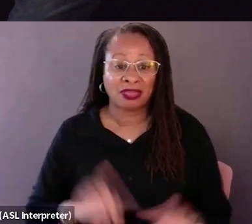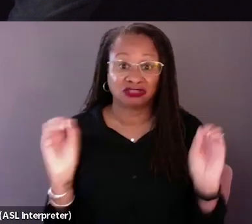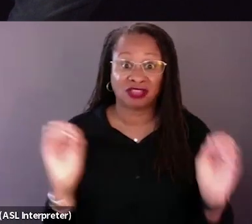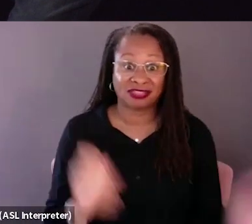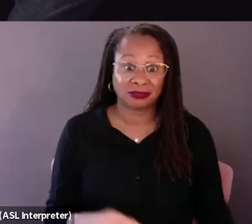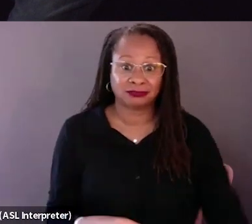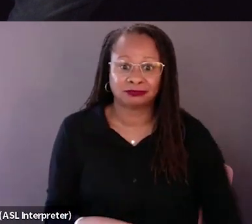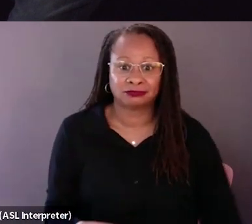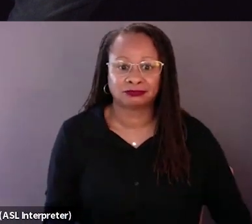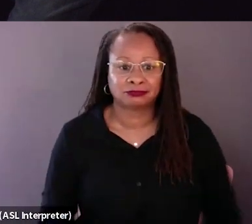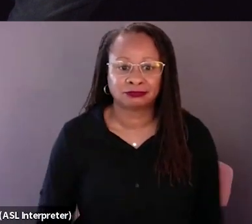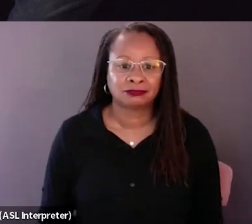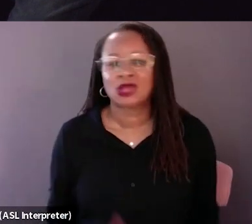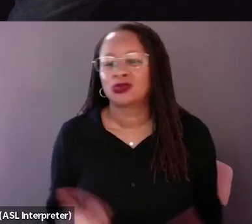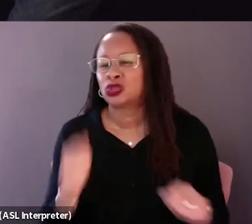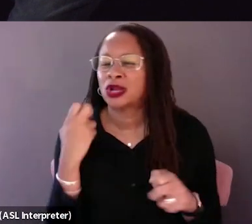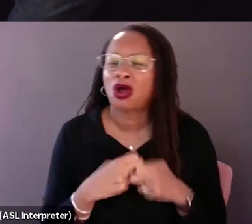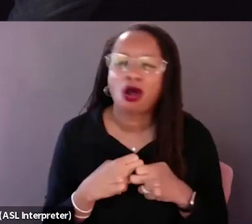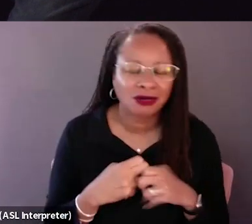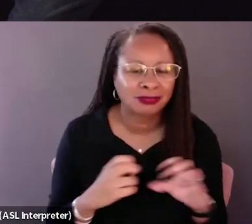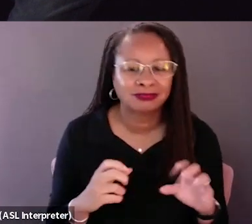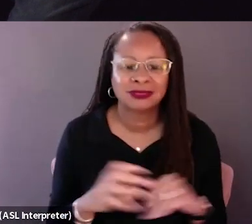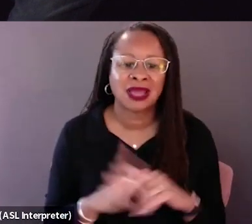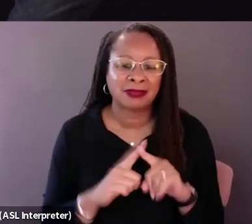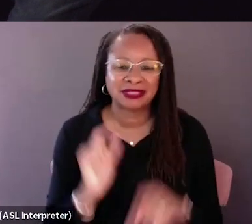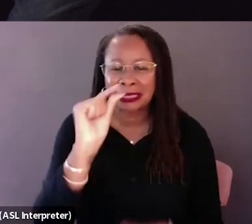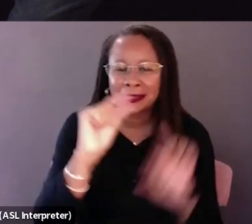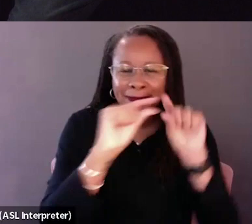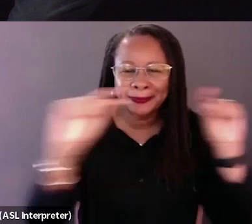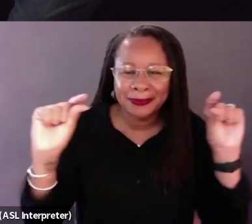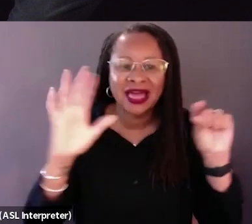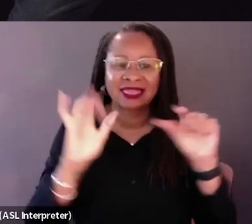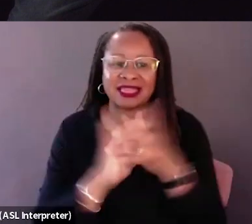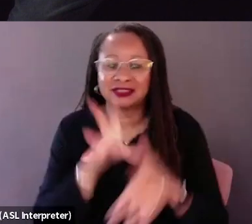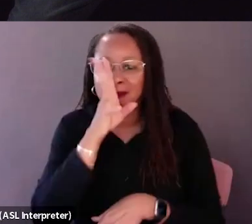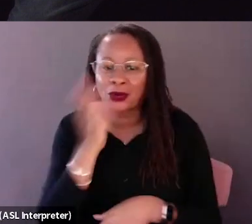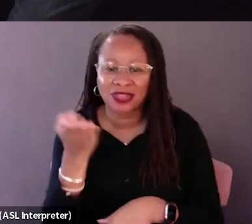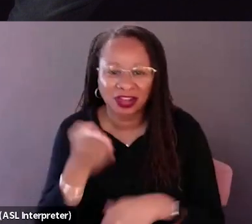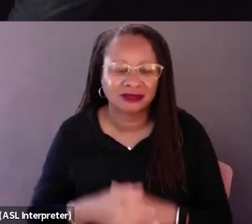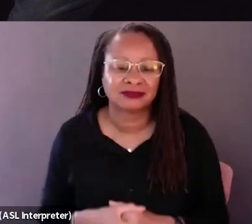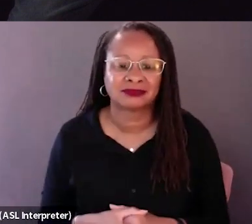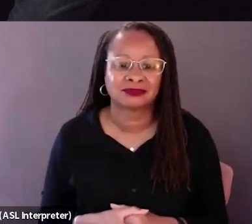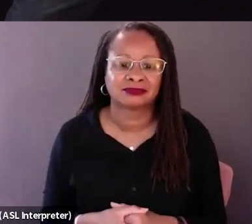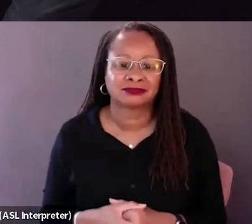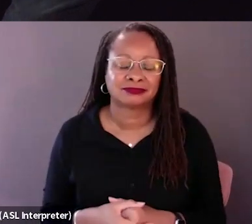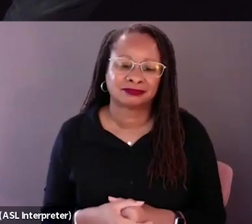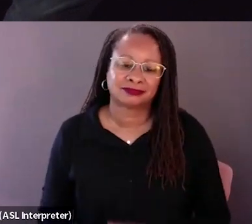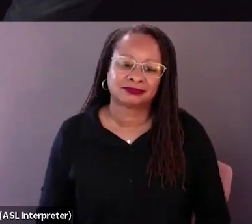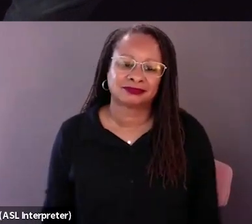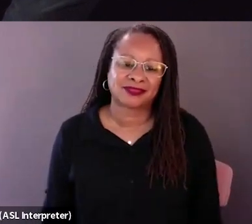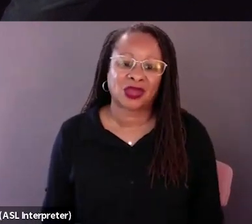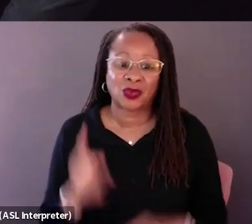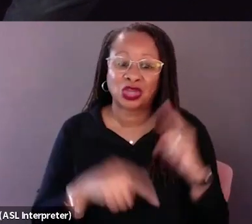we read the speech, so and I was hard. like, "This is amazing." But there was, a little tiny headline that she spoke, at it. So we just